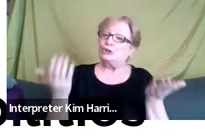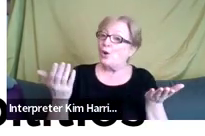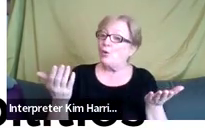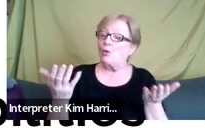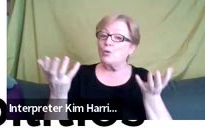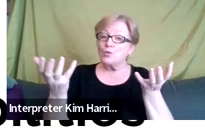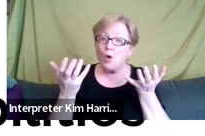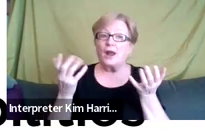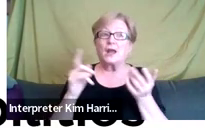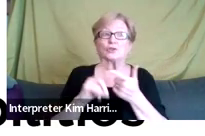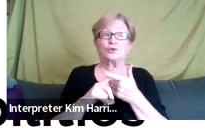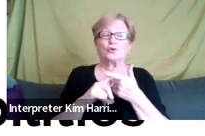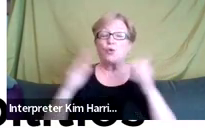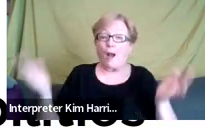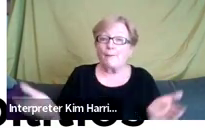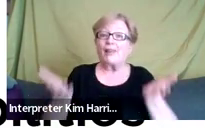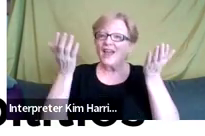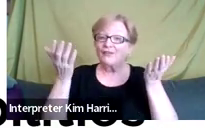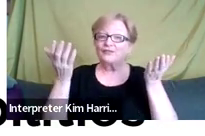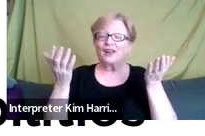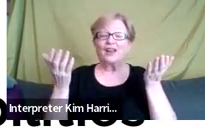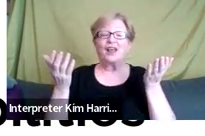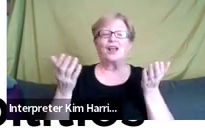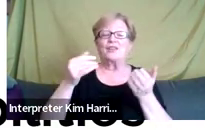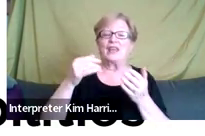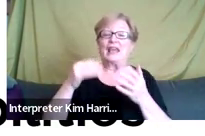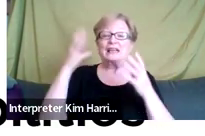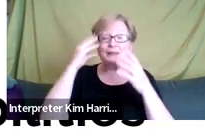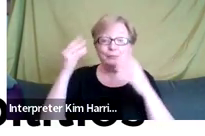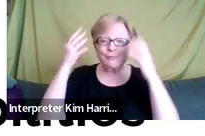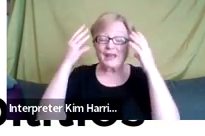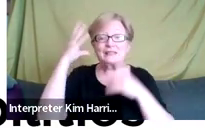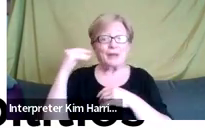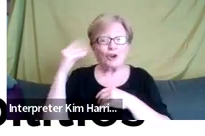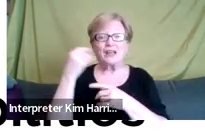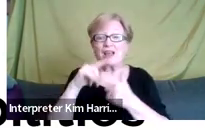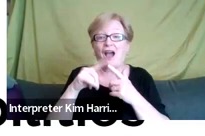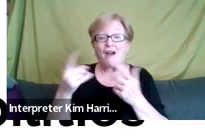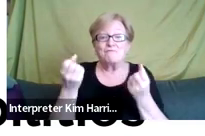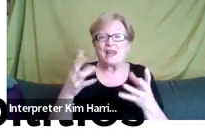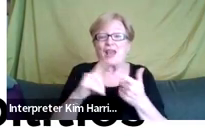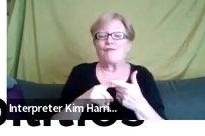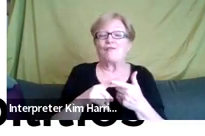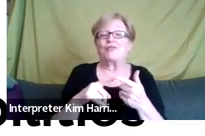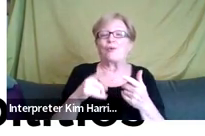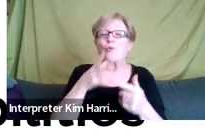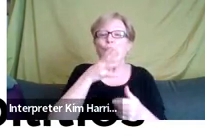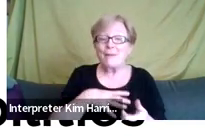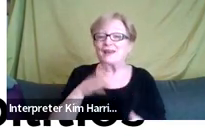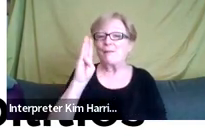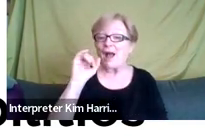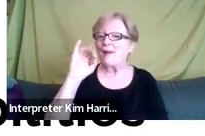to uplift you know, the experiences of BIPOC women with